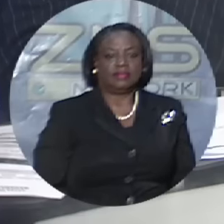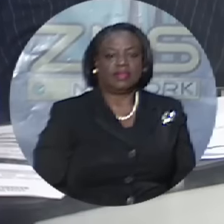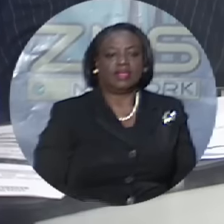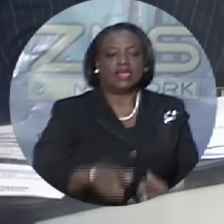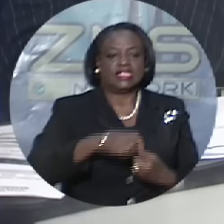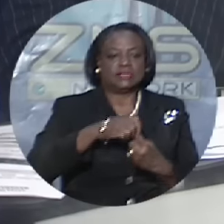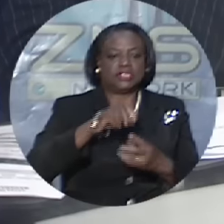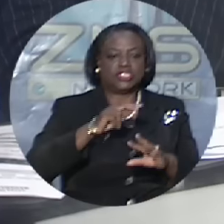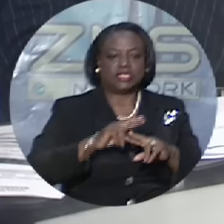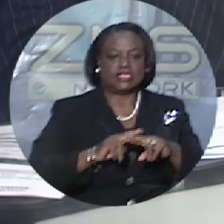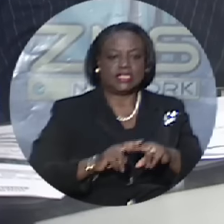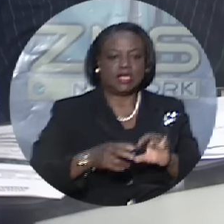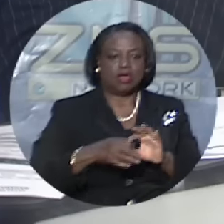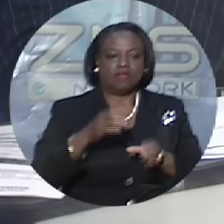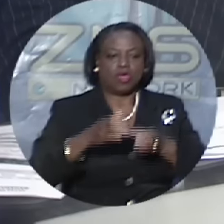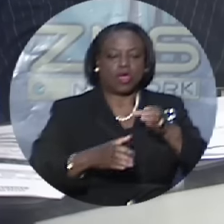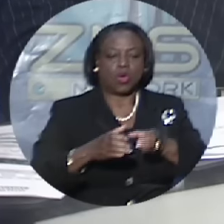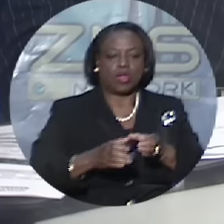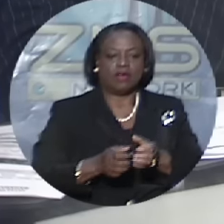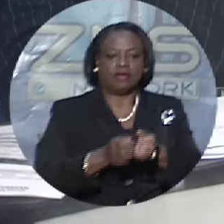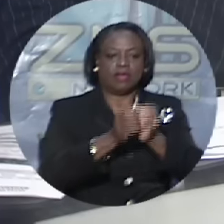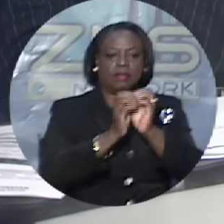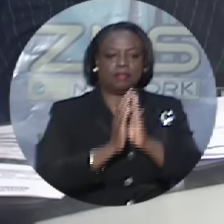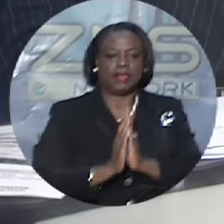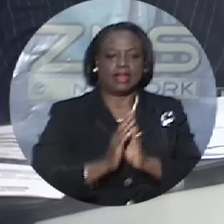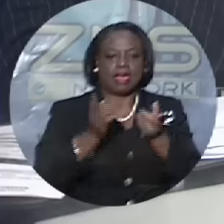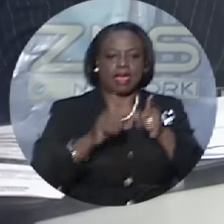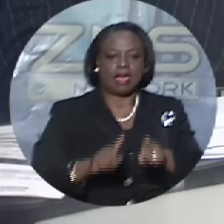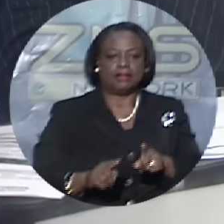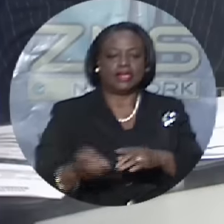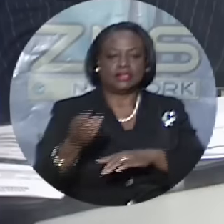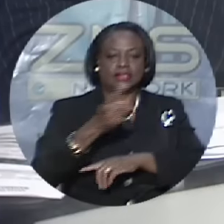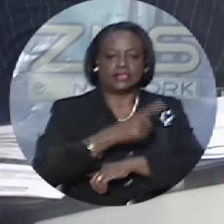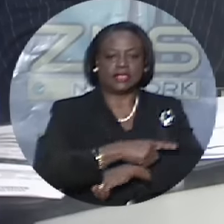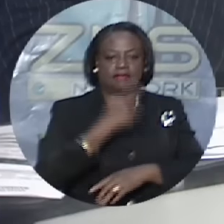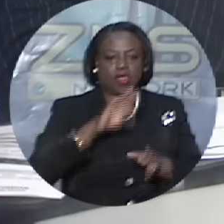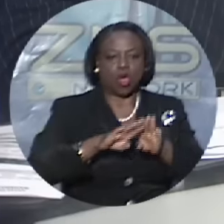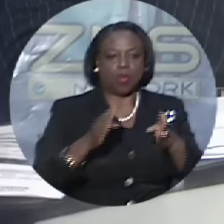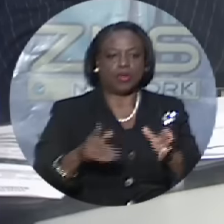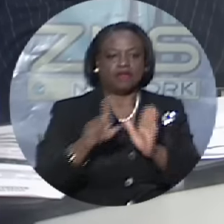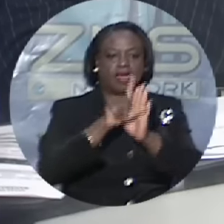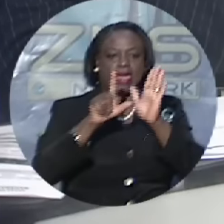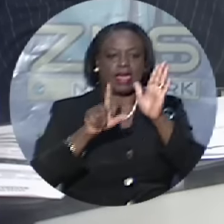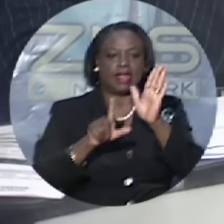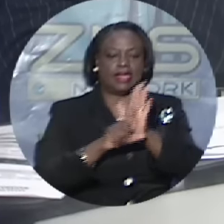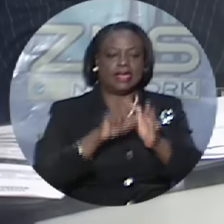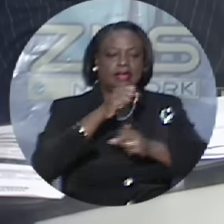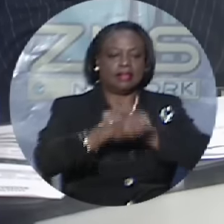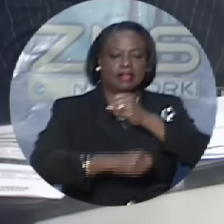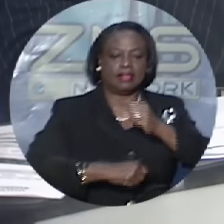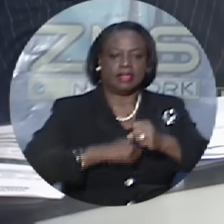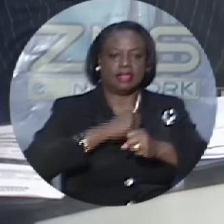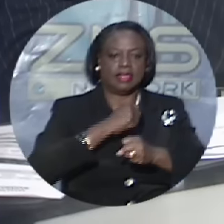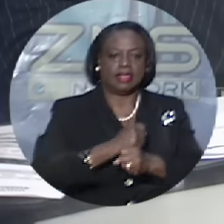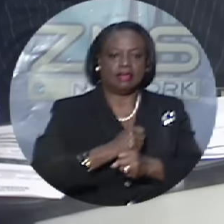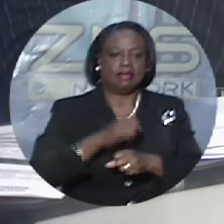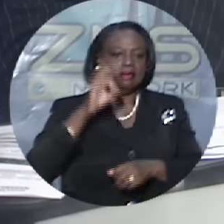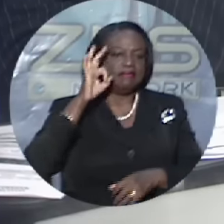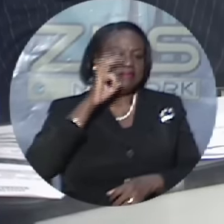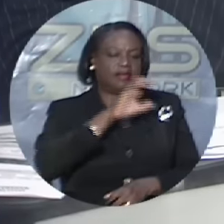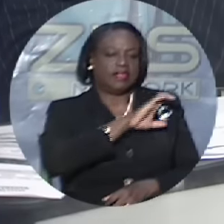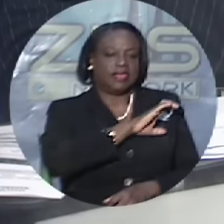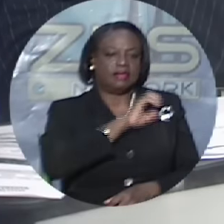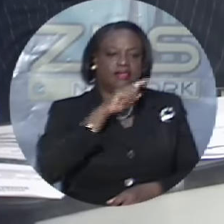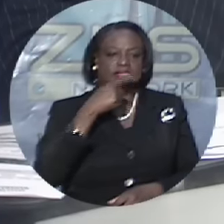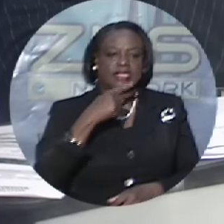A special sitting of the Court of Appeal taking place today to mark the opening of the legal year. Tonight, though, Fern Carey tells us that during the session, the president of the court